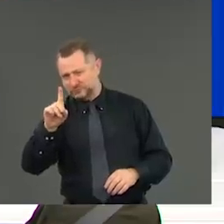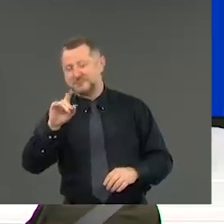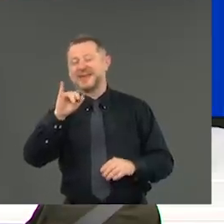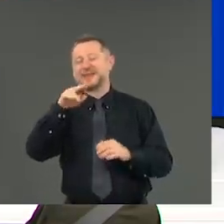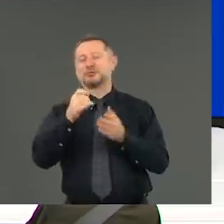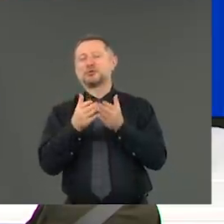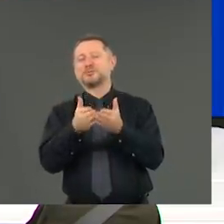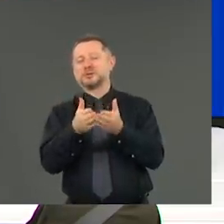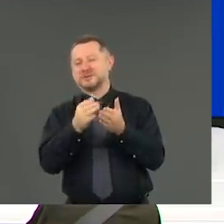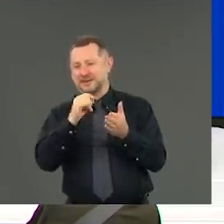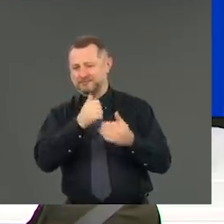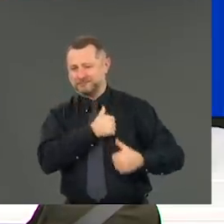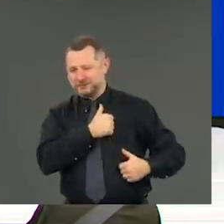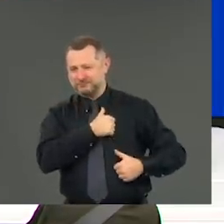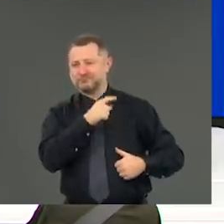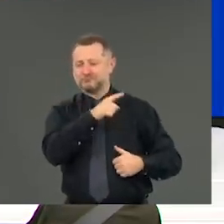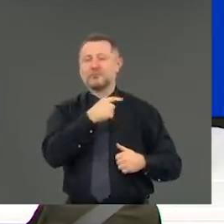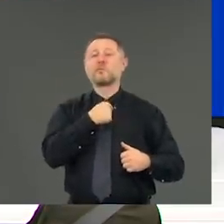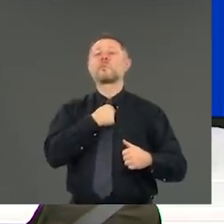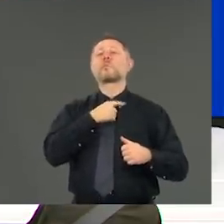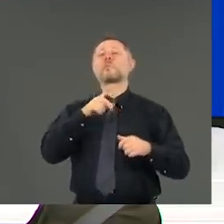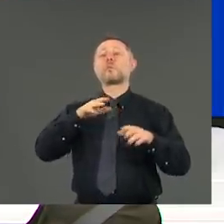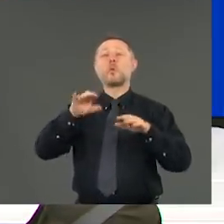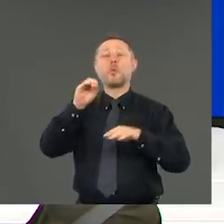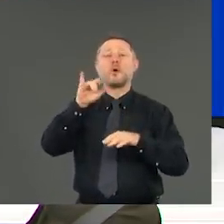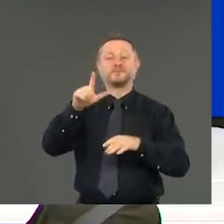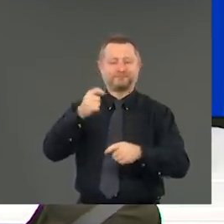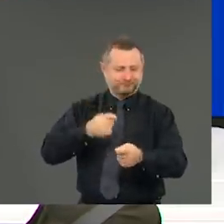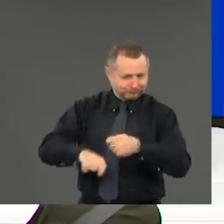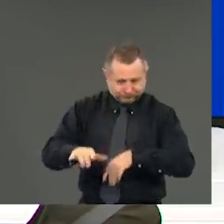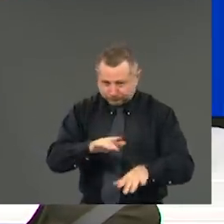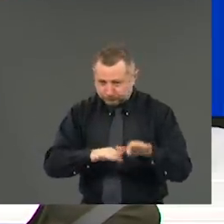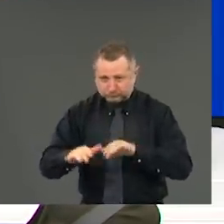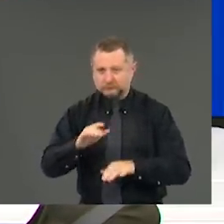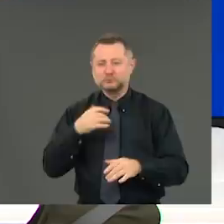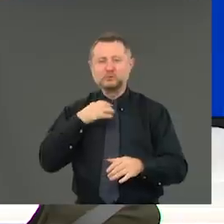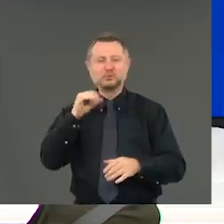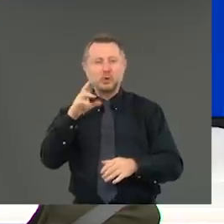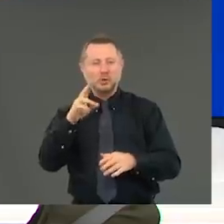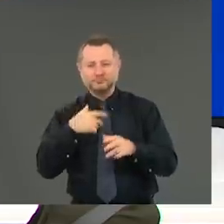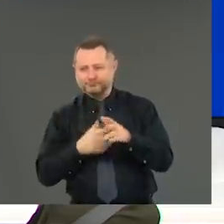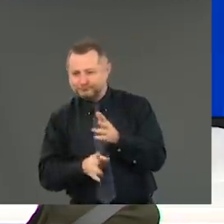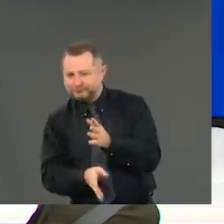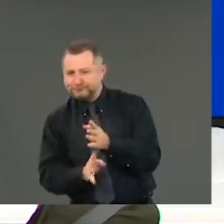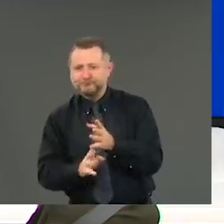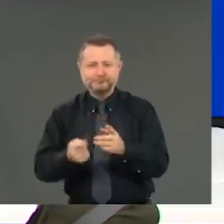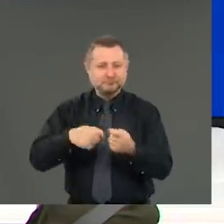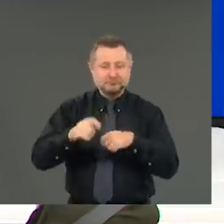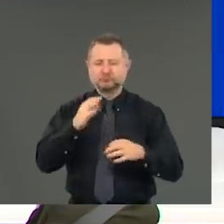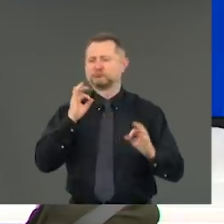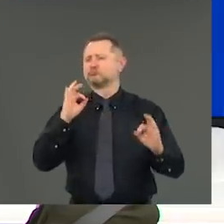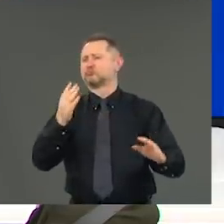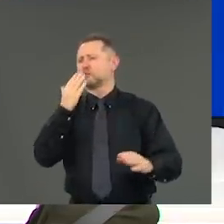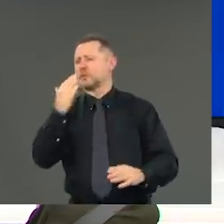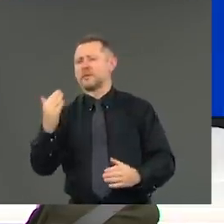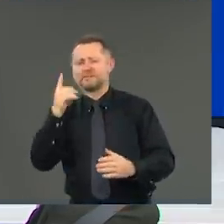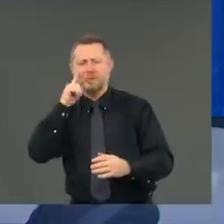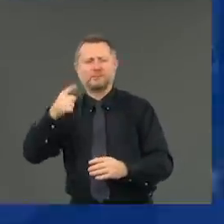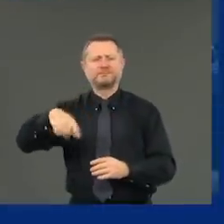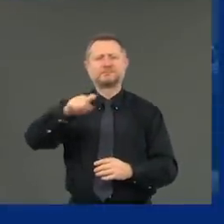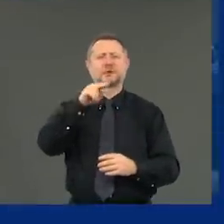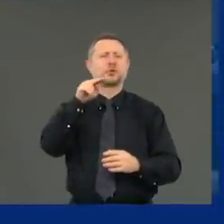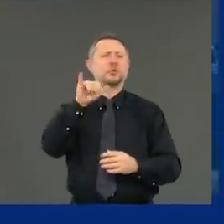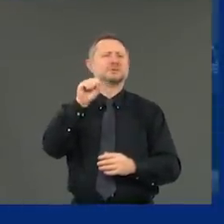good day, good weekend. I want to thank the Stock Exchange for hosting us today. This is a beautiful